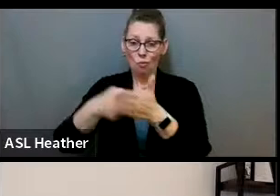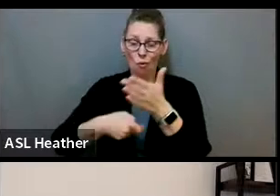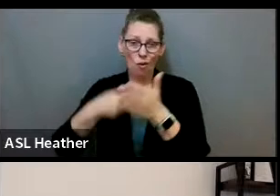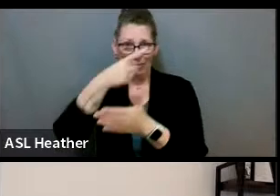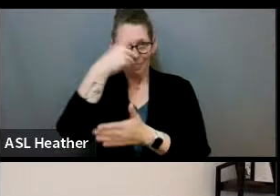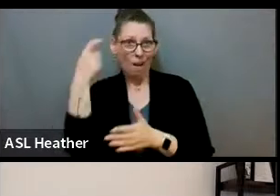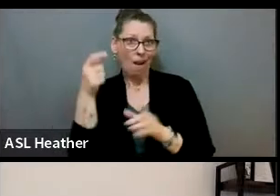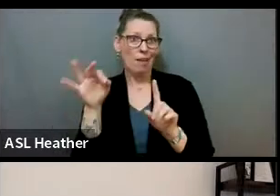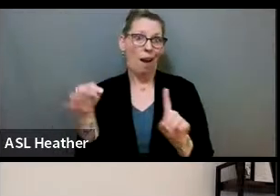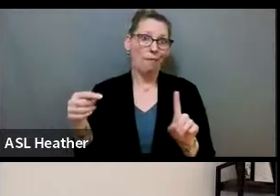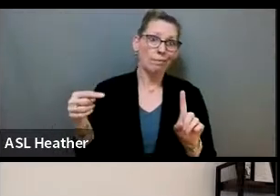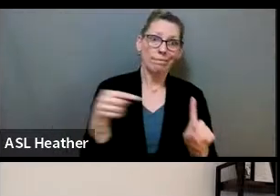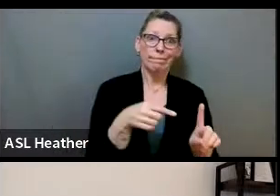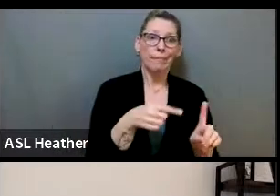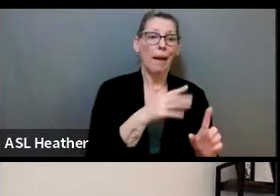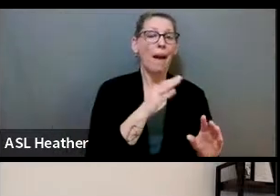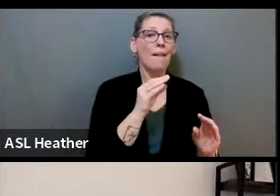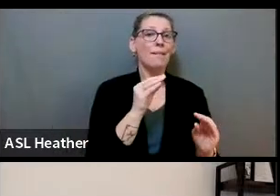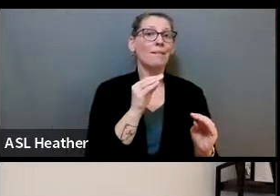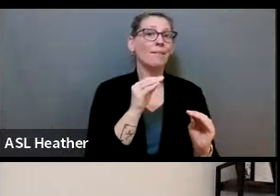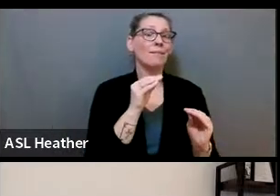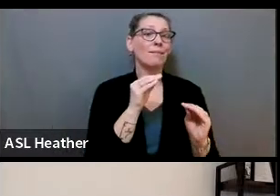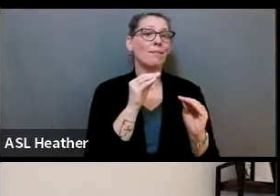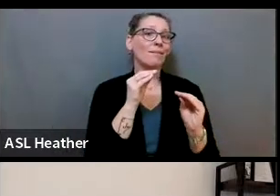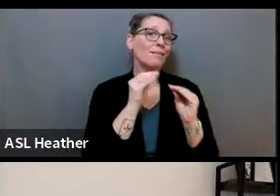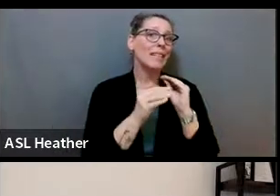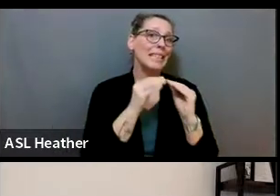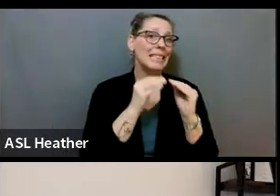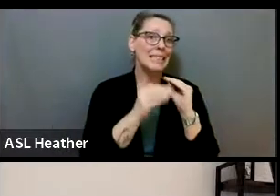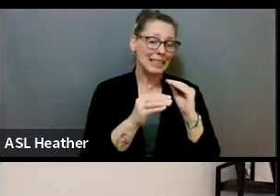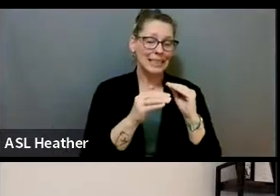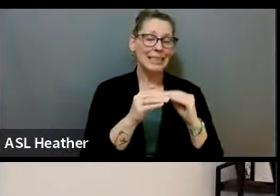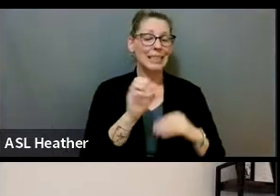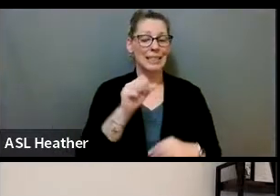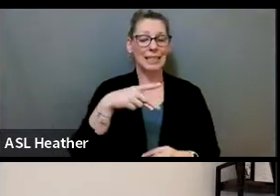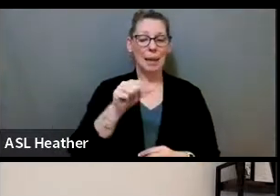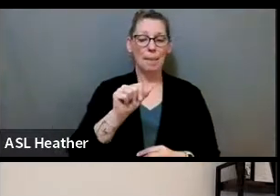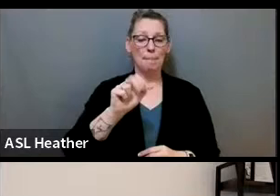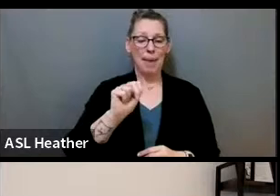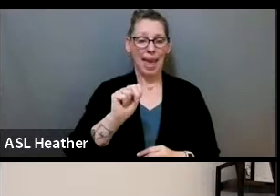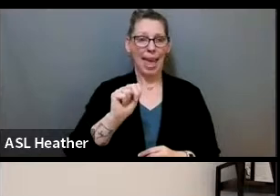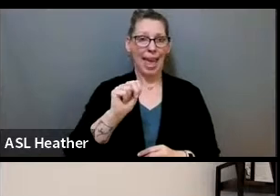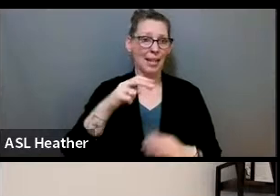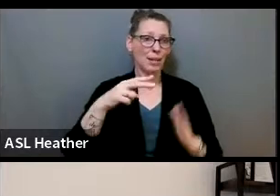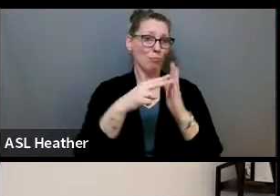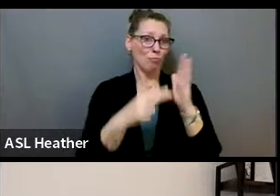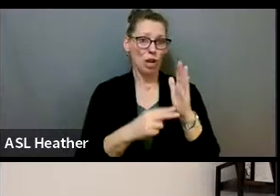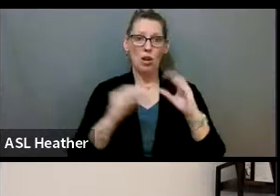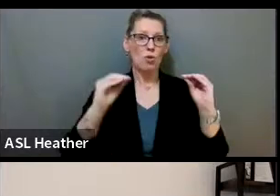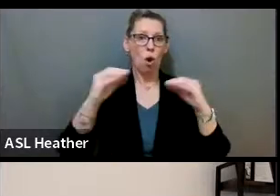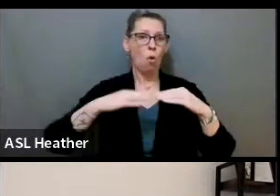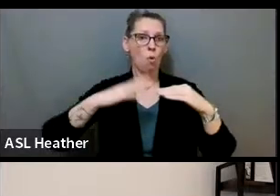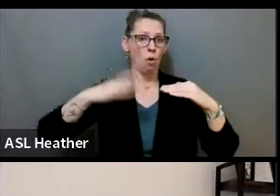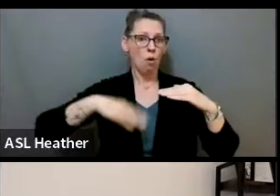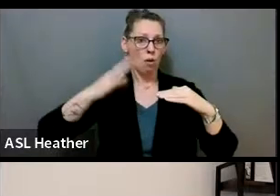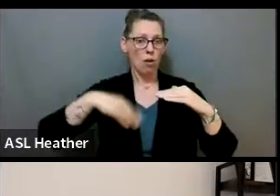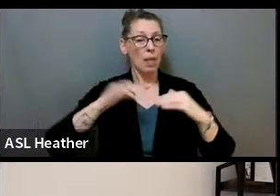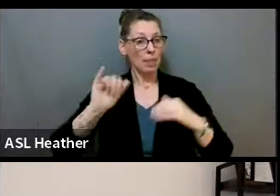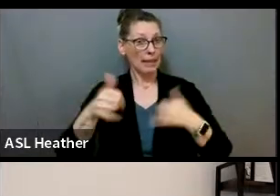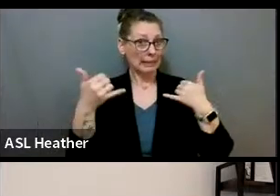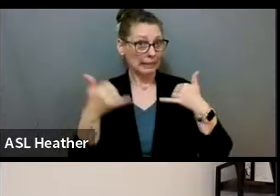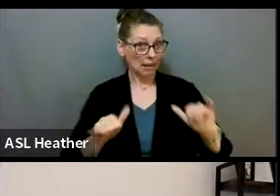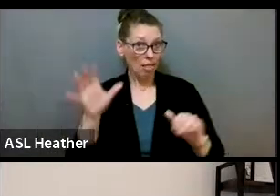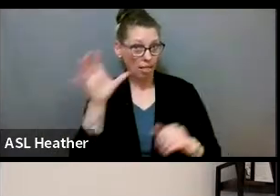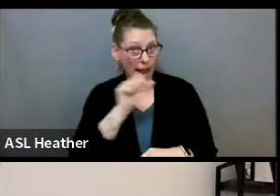if you are going to have a fixed span bridge, is that still $6 billion? Is that still the overall estimate, or is it potentially